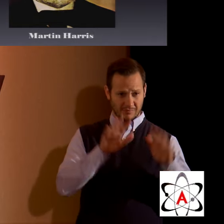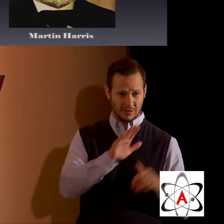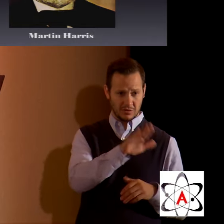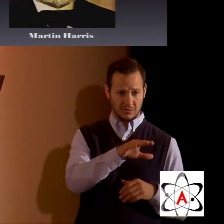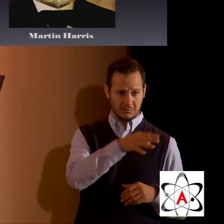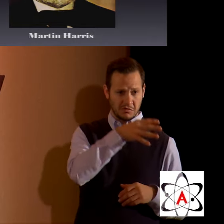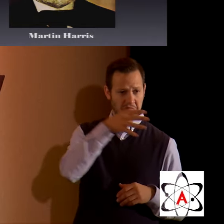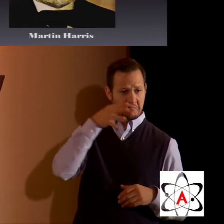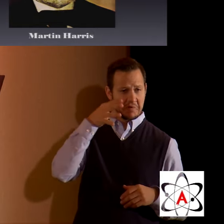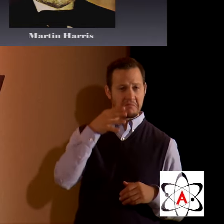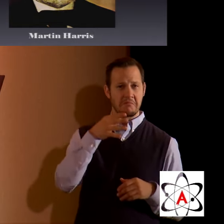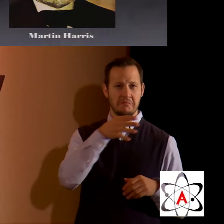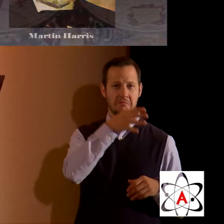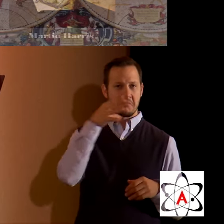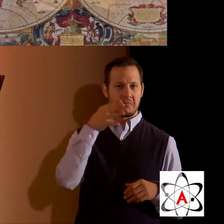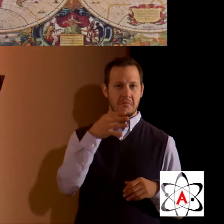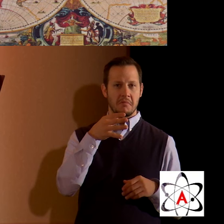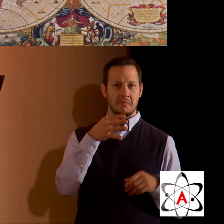be the Book of Mormon.